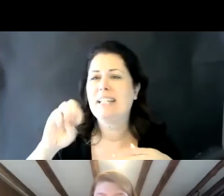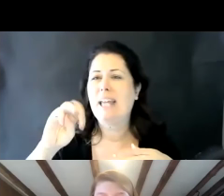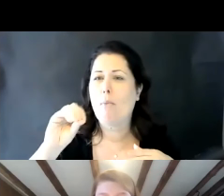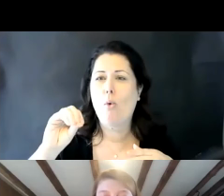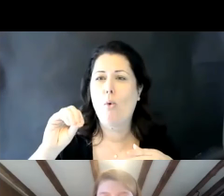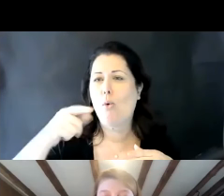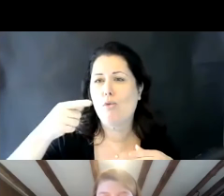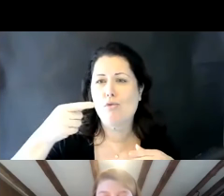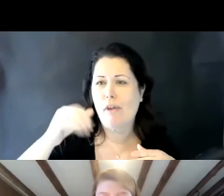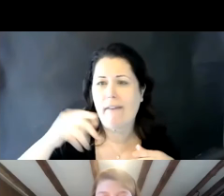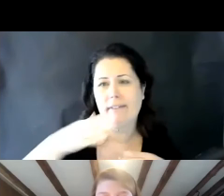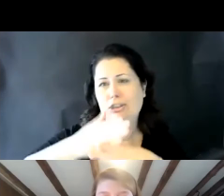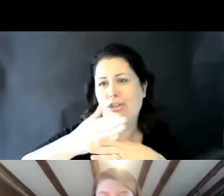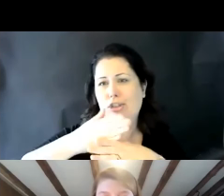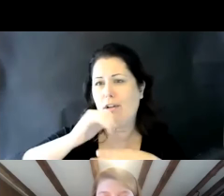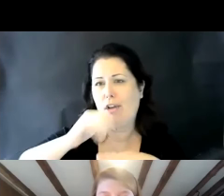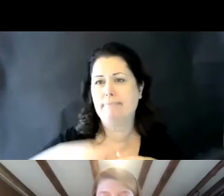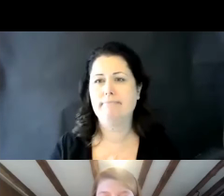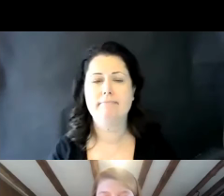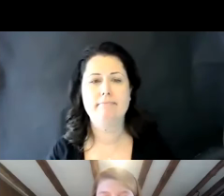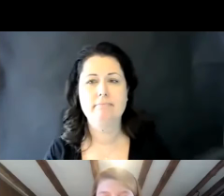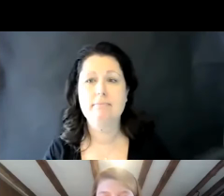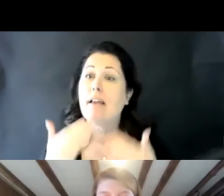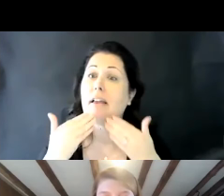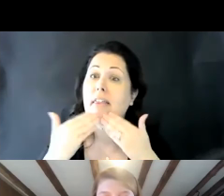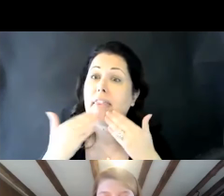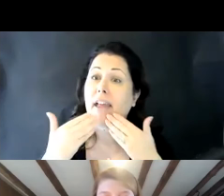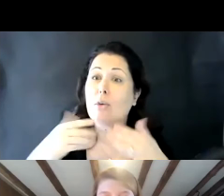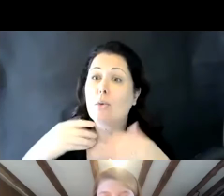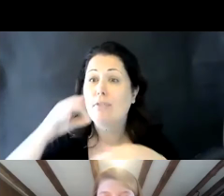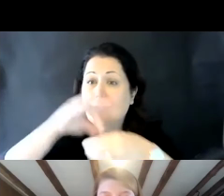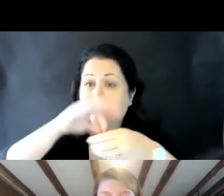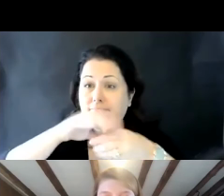Gotcha. All right. Well, thank you for doing the poll.